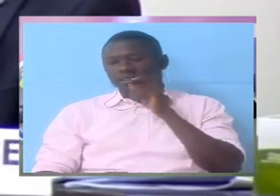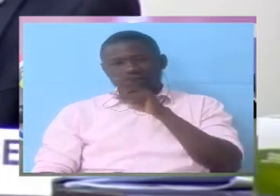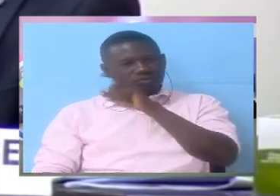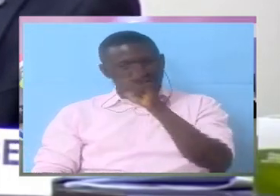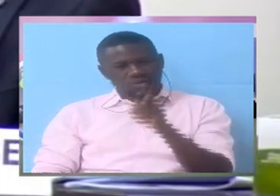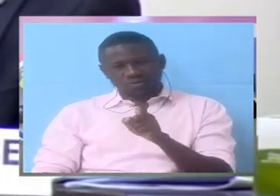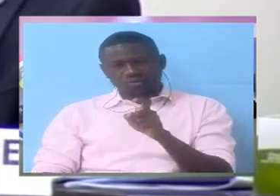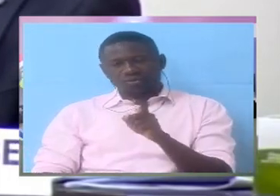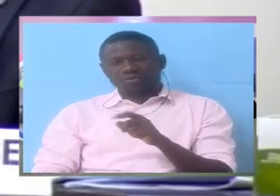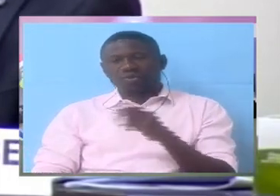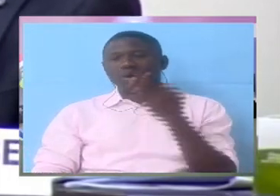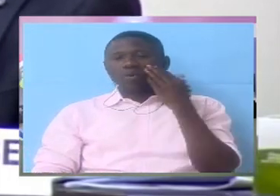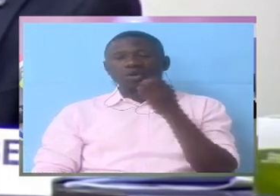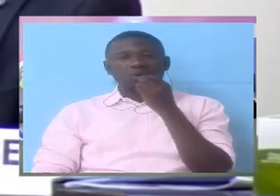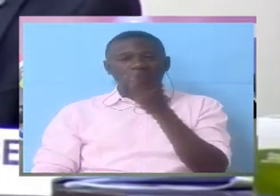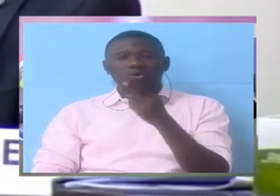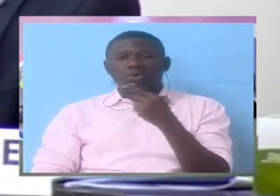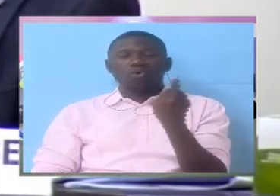only two,